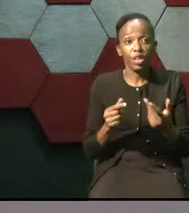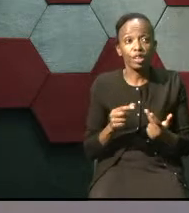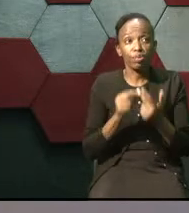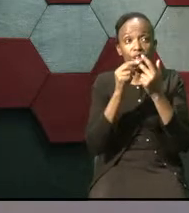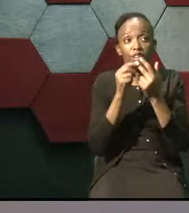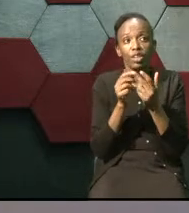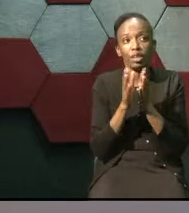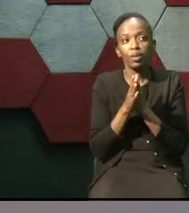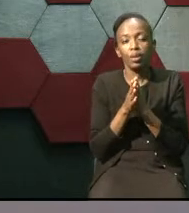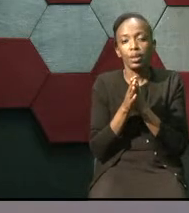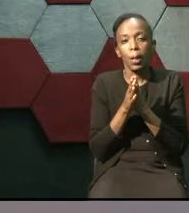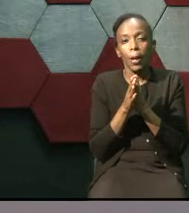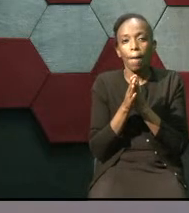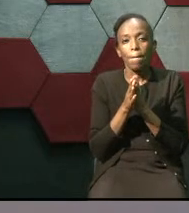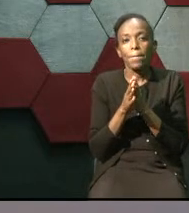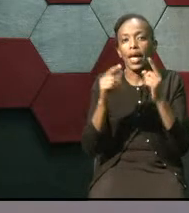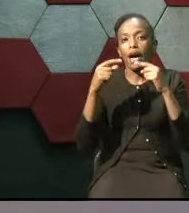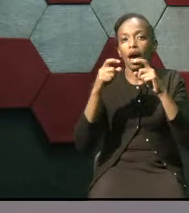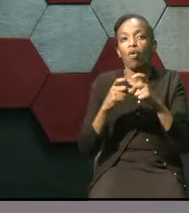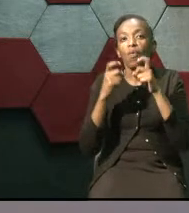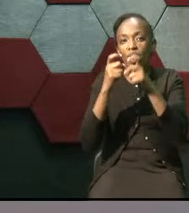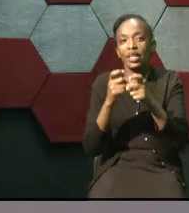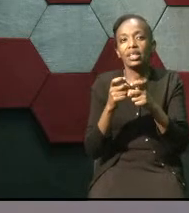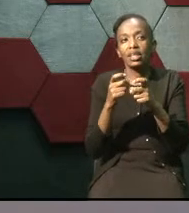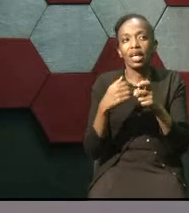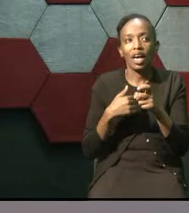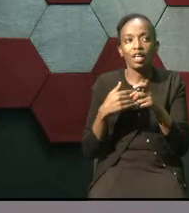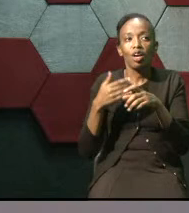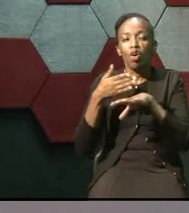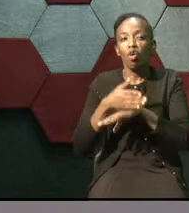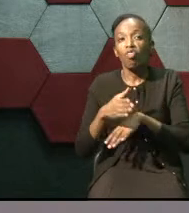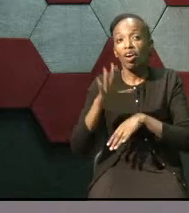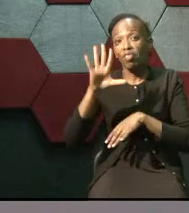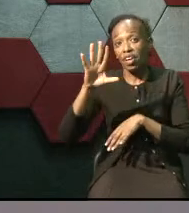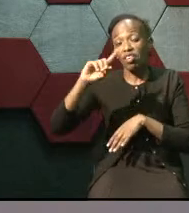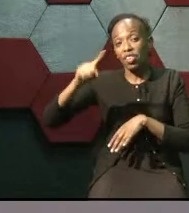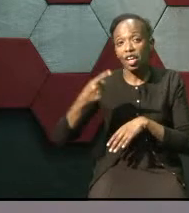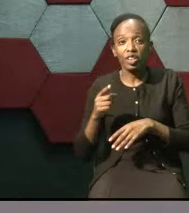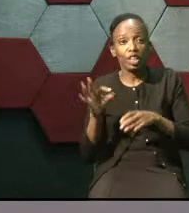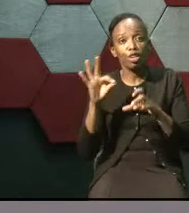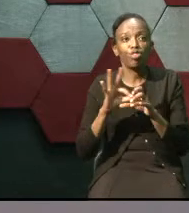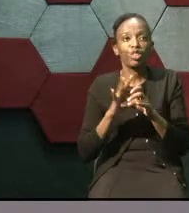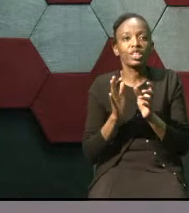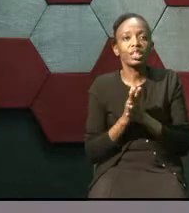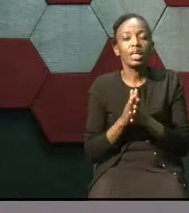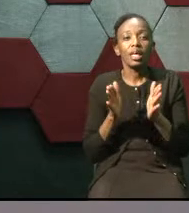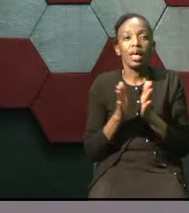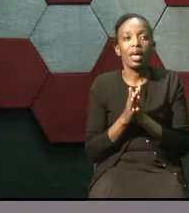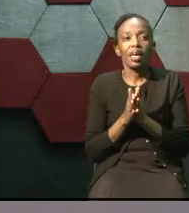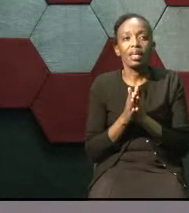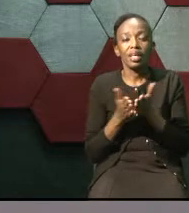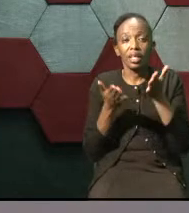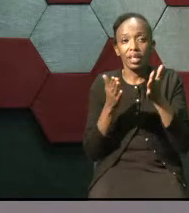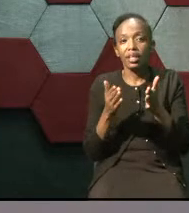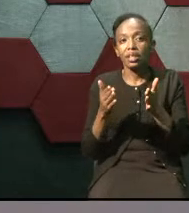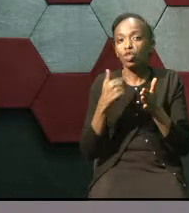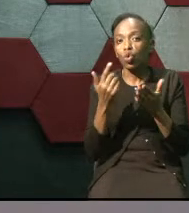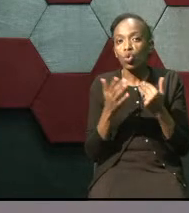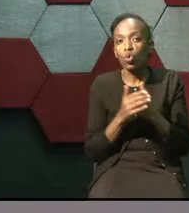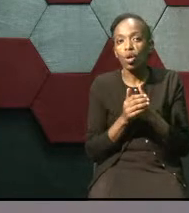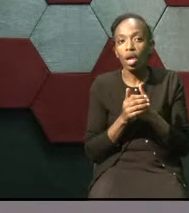specific award, had over 5,000 votes. And this is none